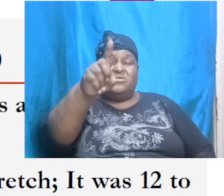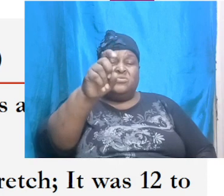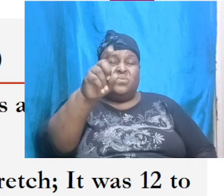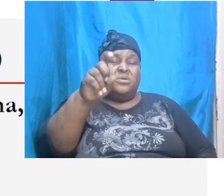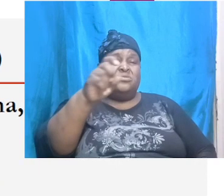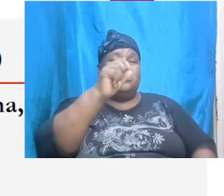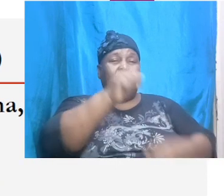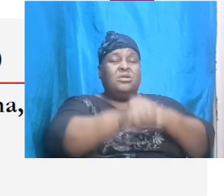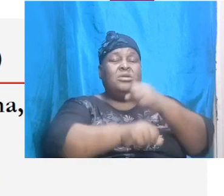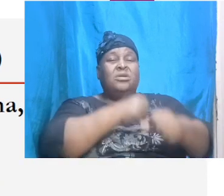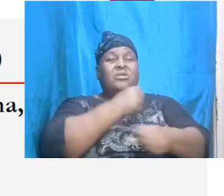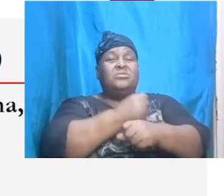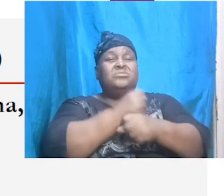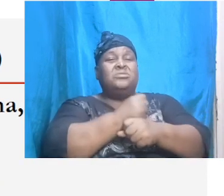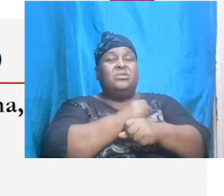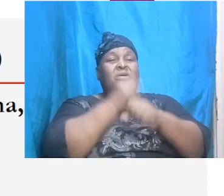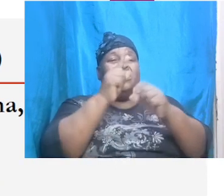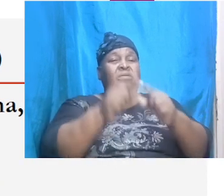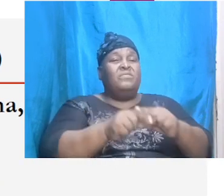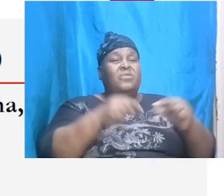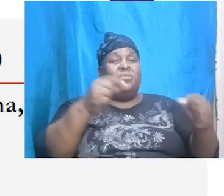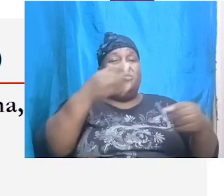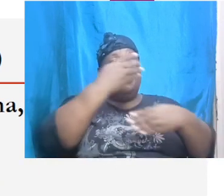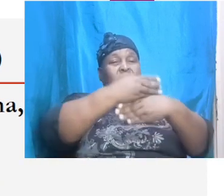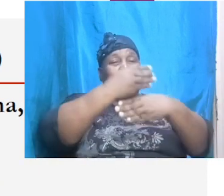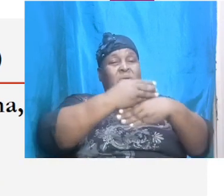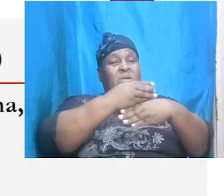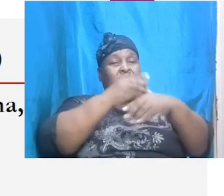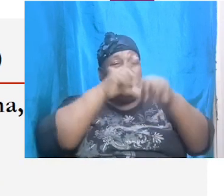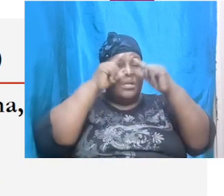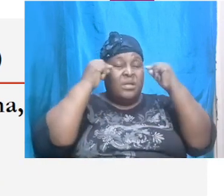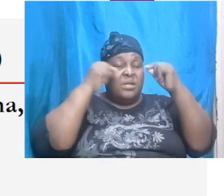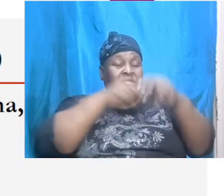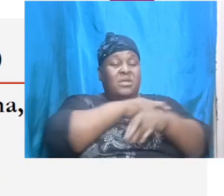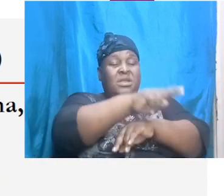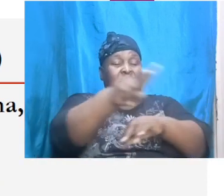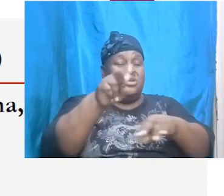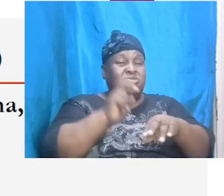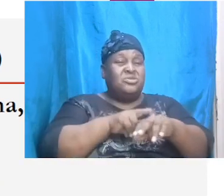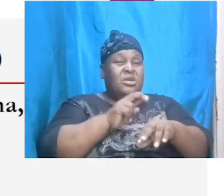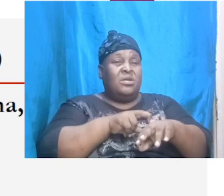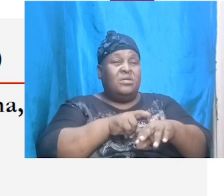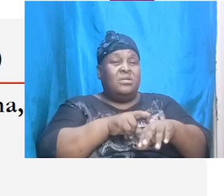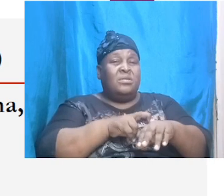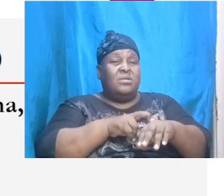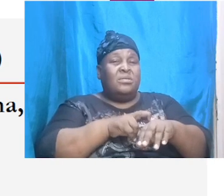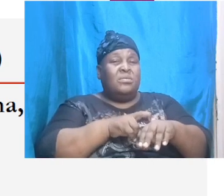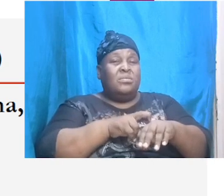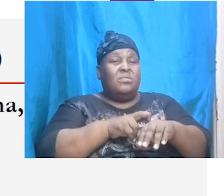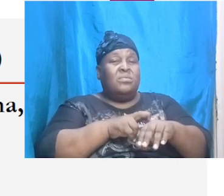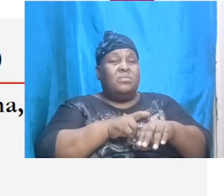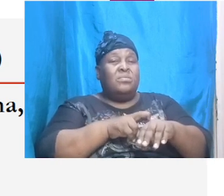years, praise God, of the Great Wall of China, the nation was invaded 3 times.